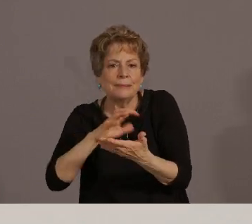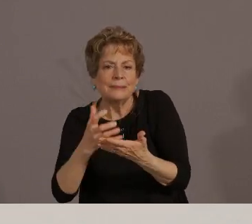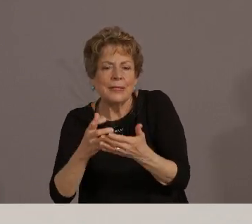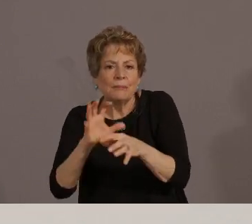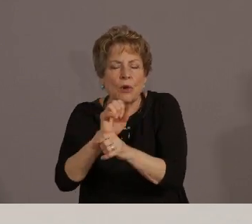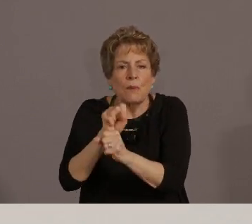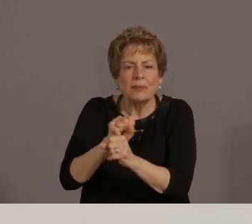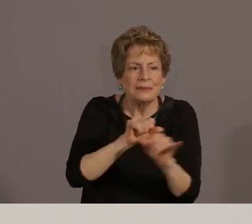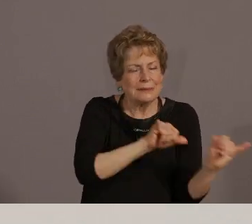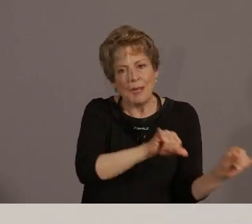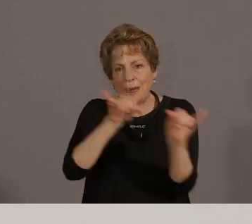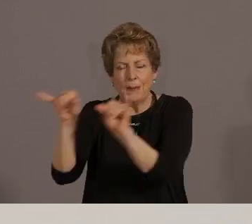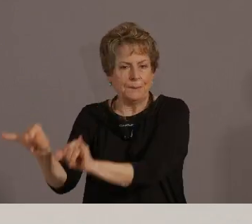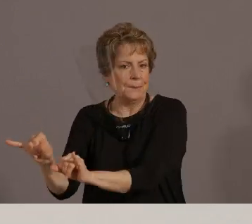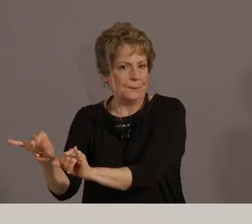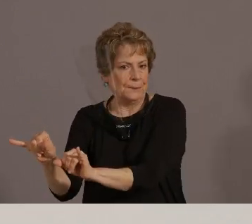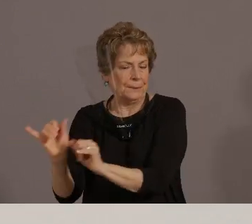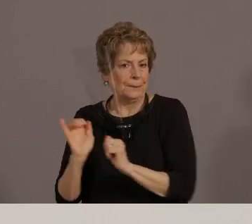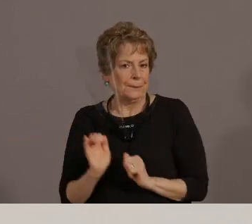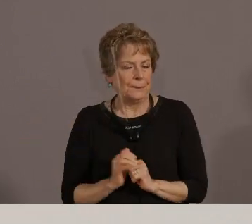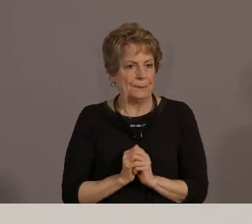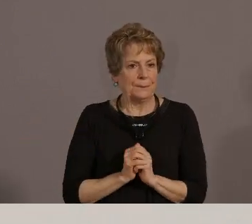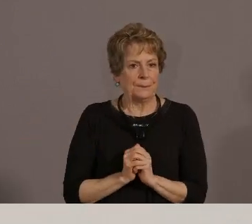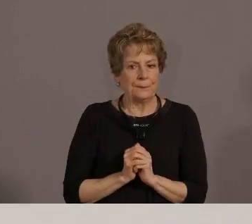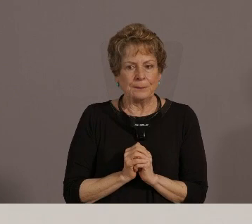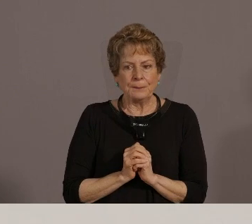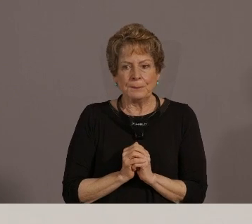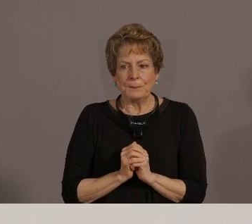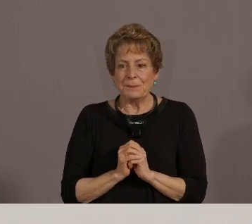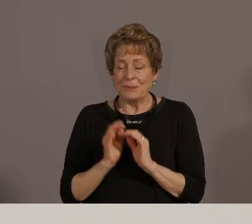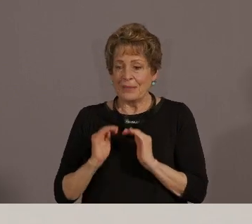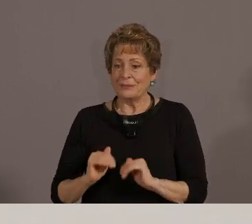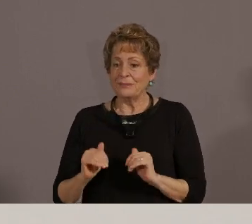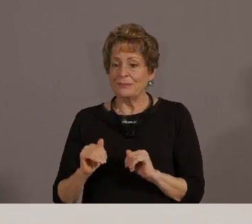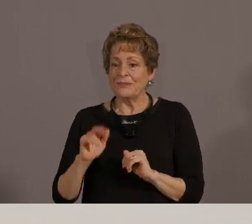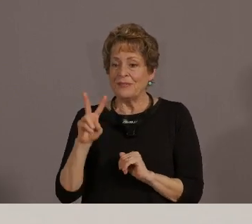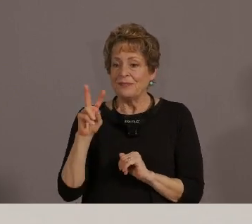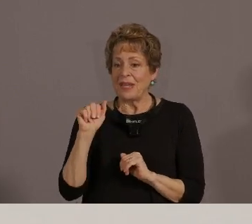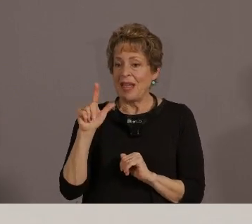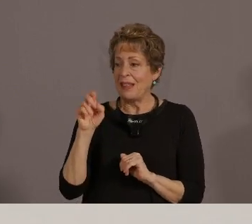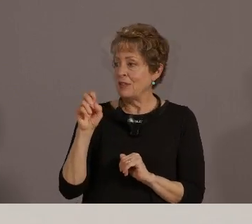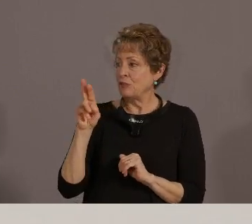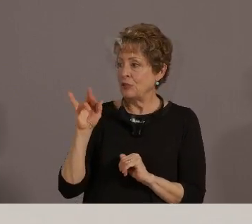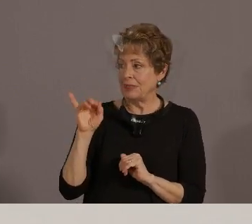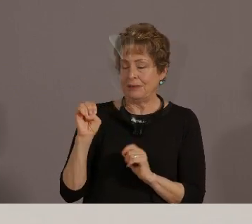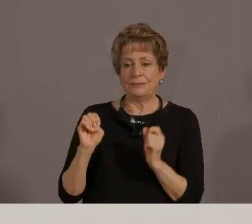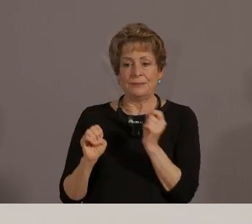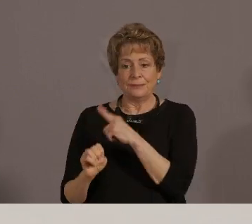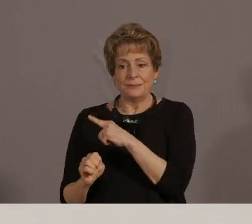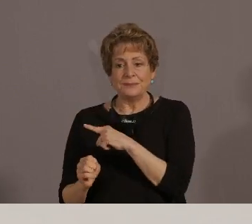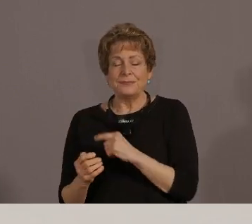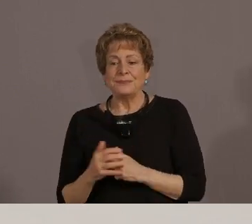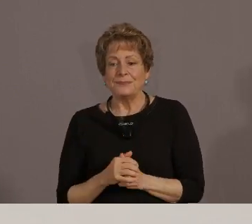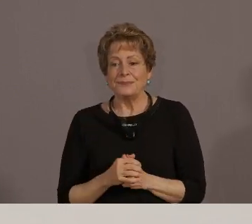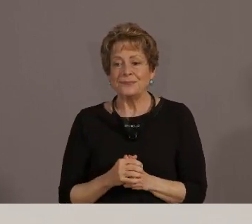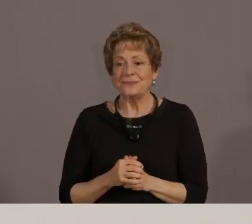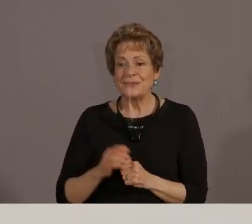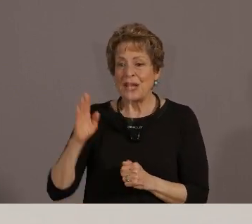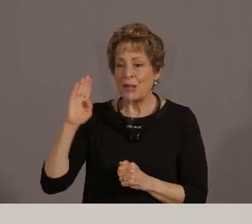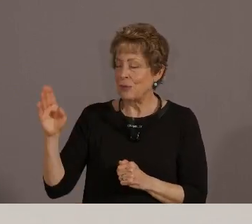Okay, thank you. You're welcome. Next is Valerie Cavazos. Hello. Hello, Dr. Chris. Thank you